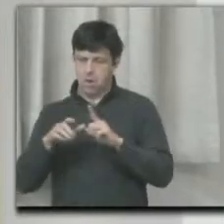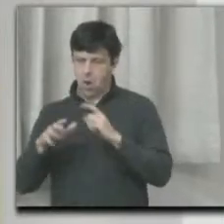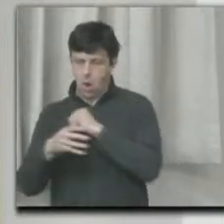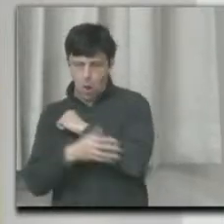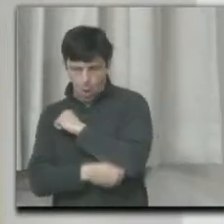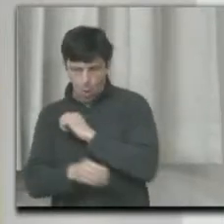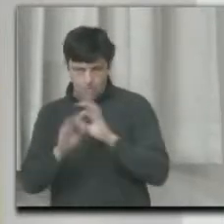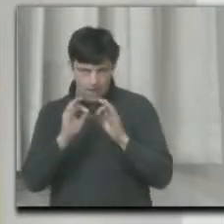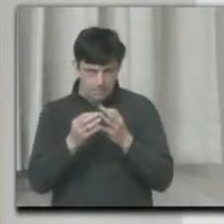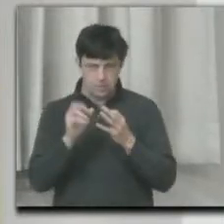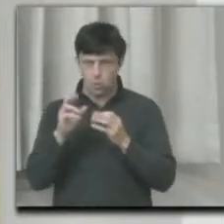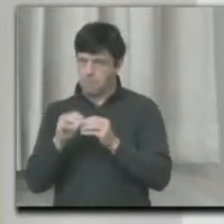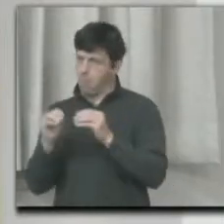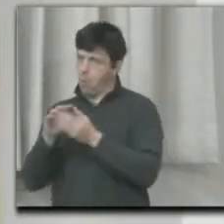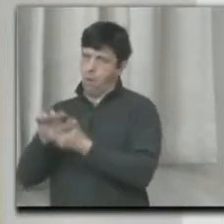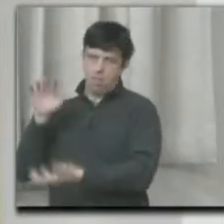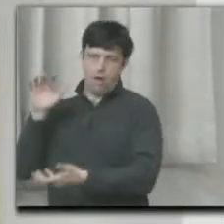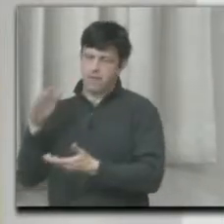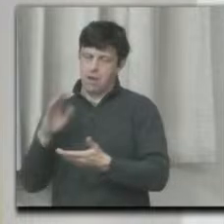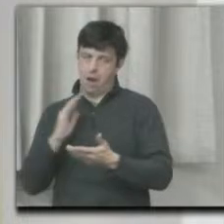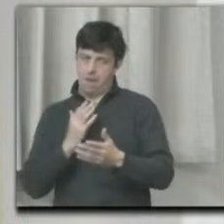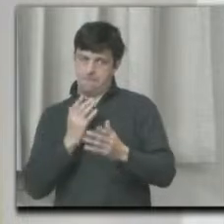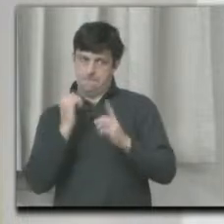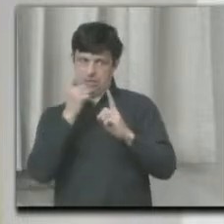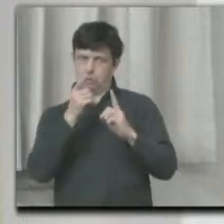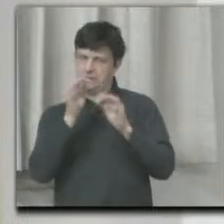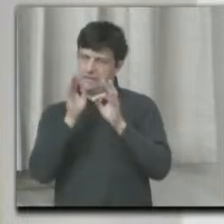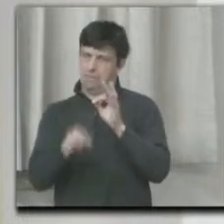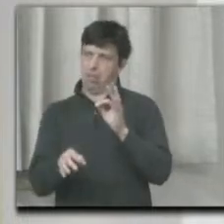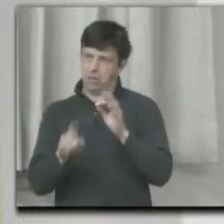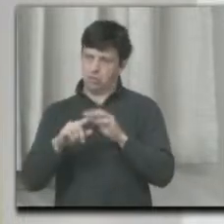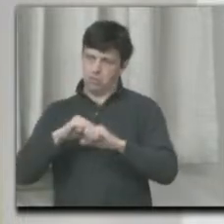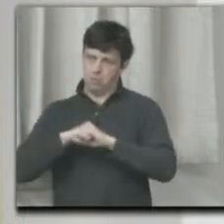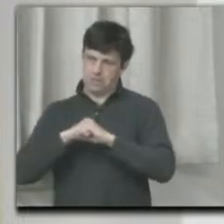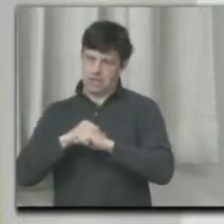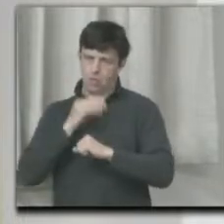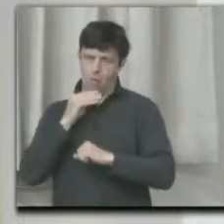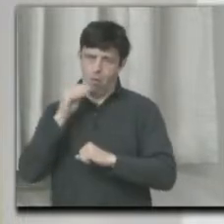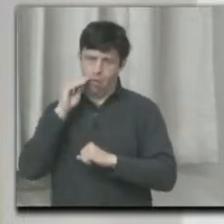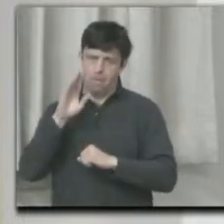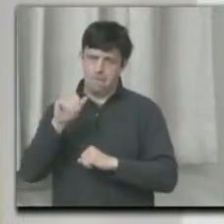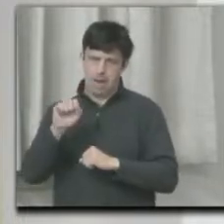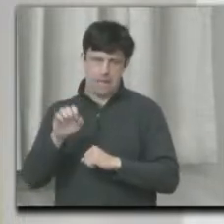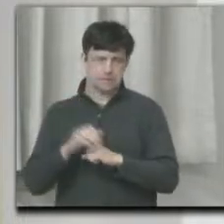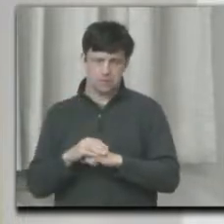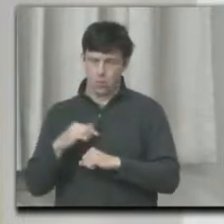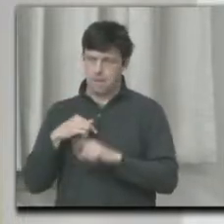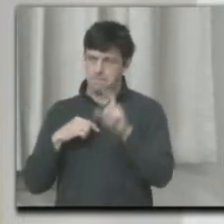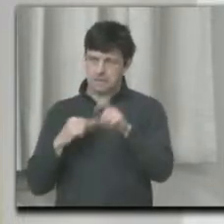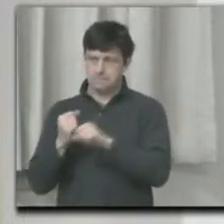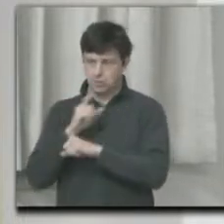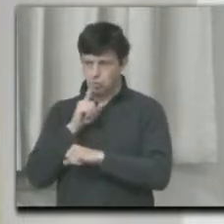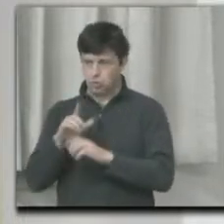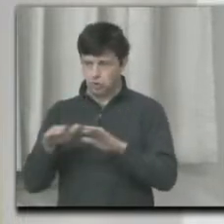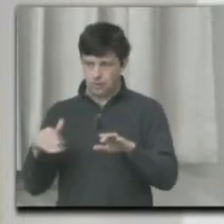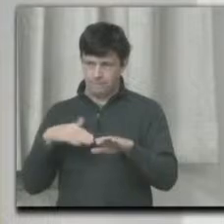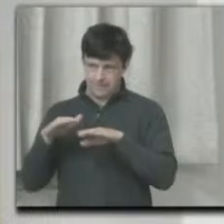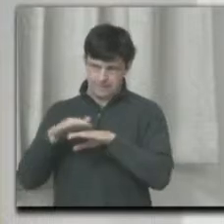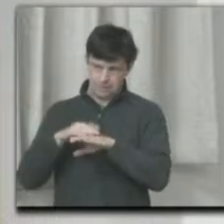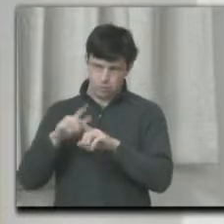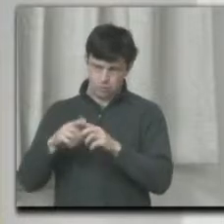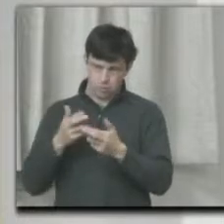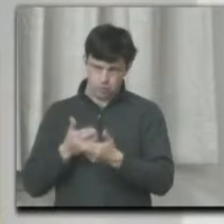more well-off. My mission is simple. It's to protect home base. We must make sure our children have access